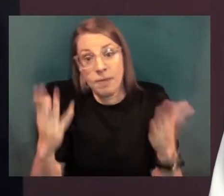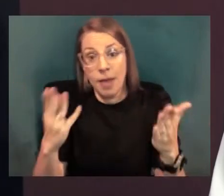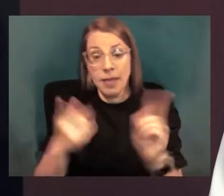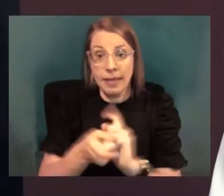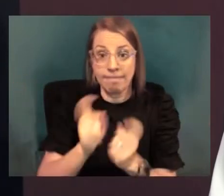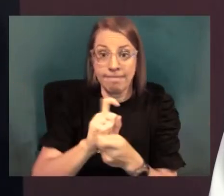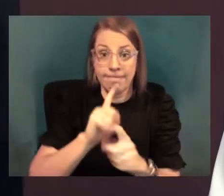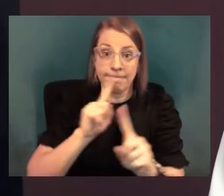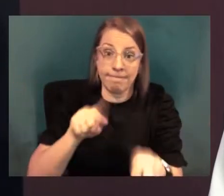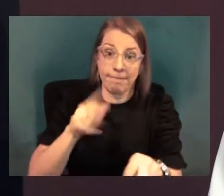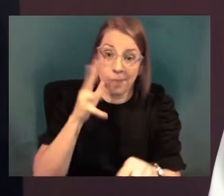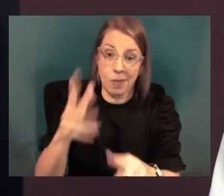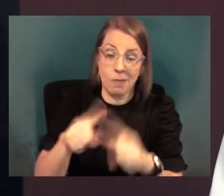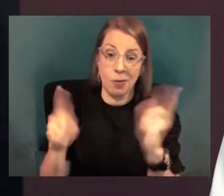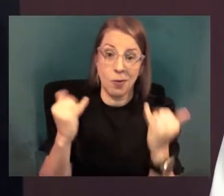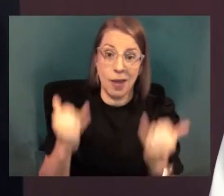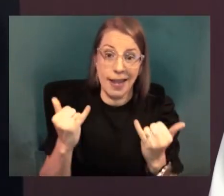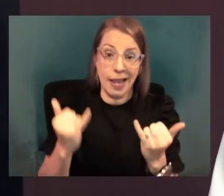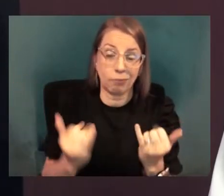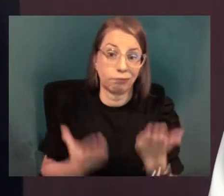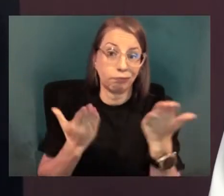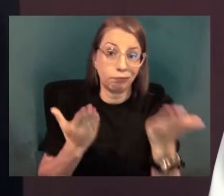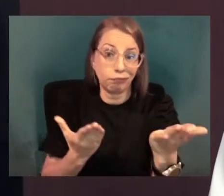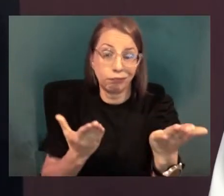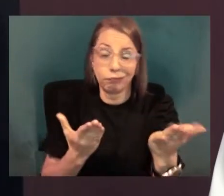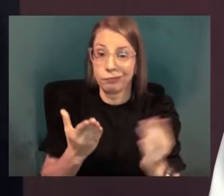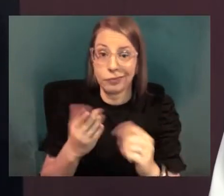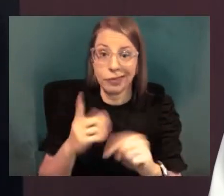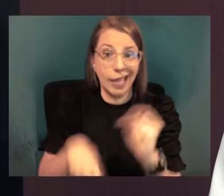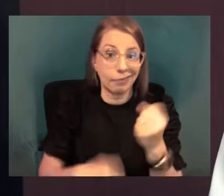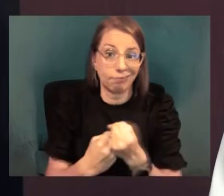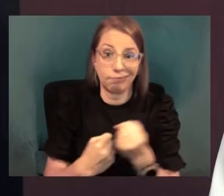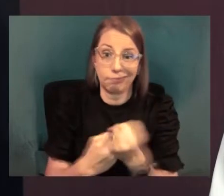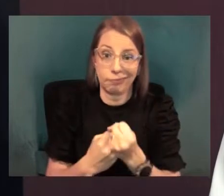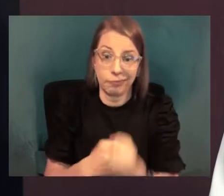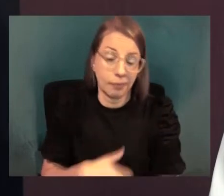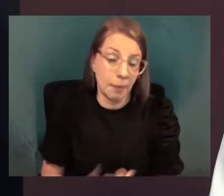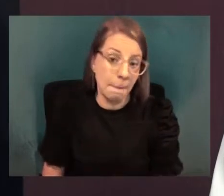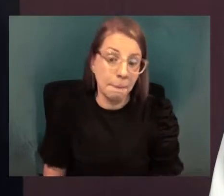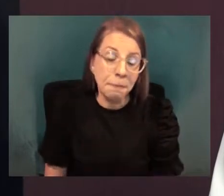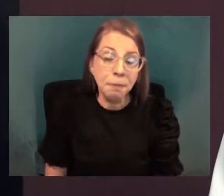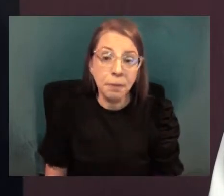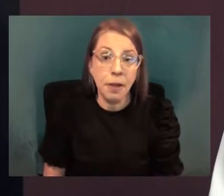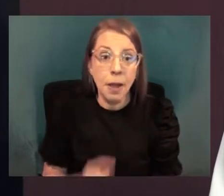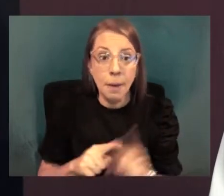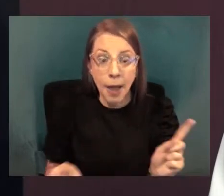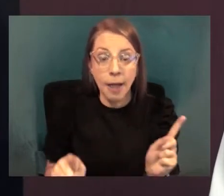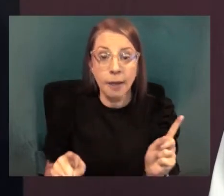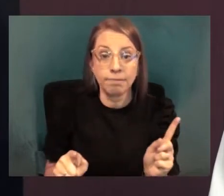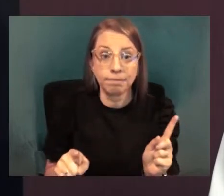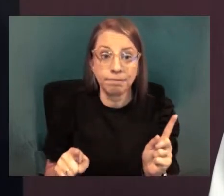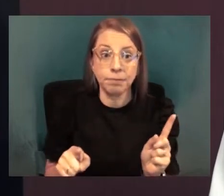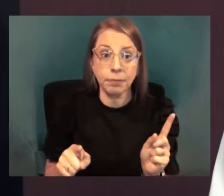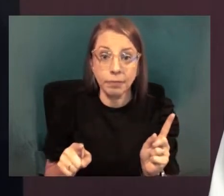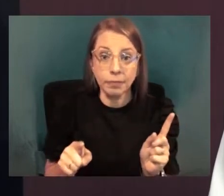now, I can't say yes to it, although I'm probably moving that